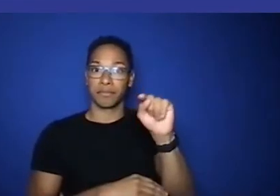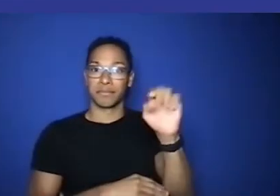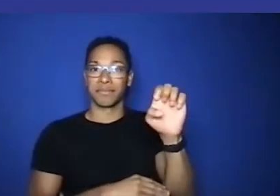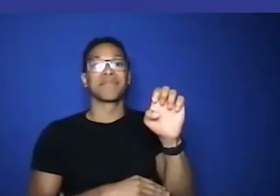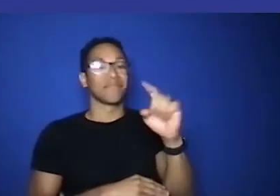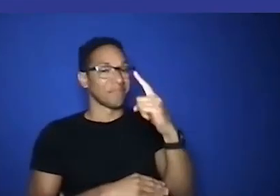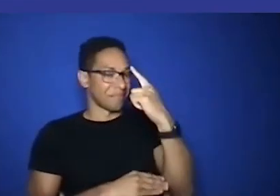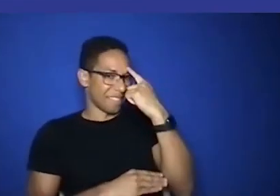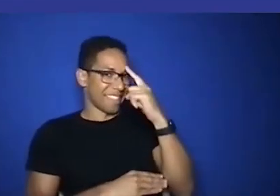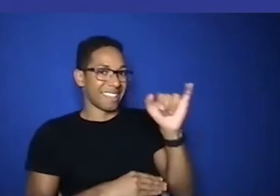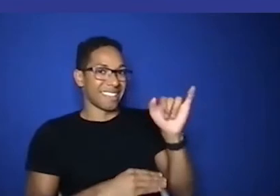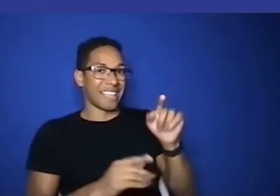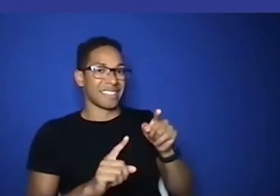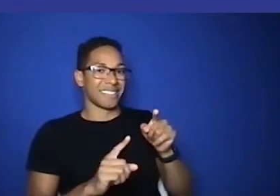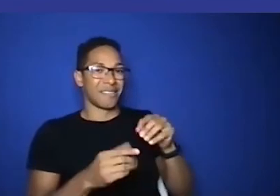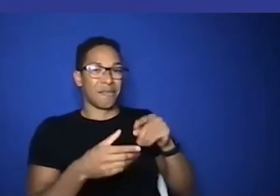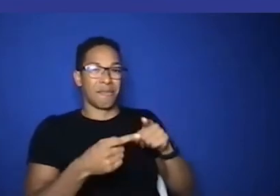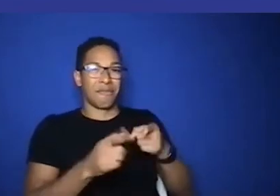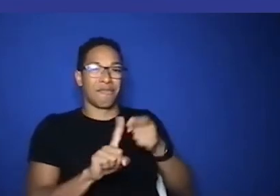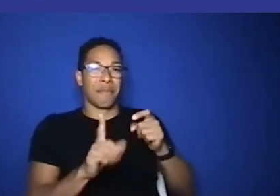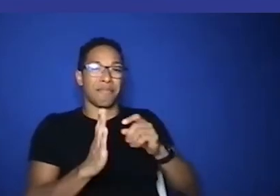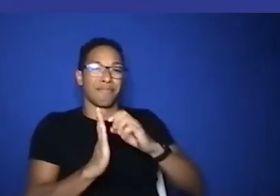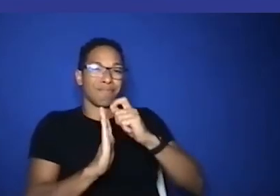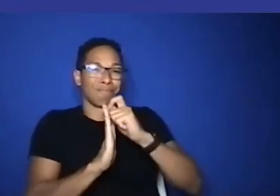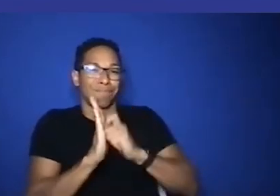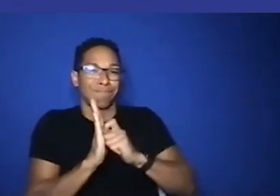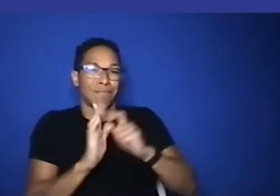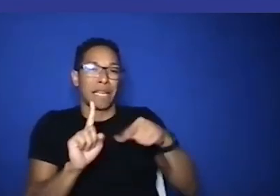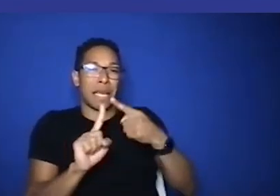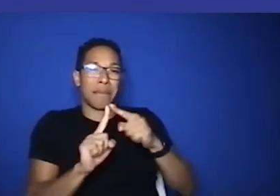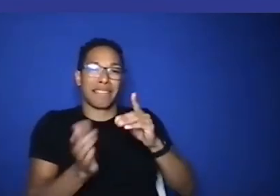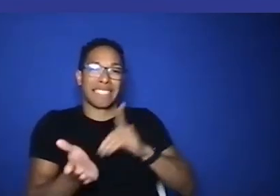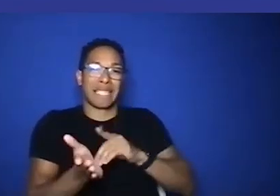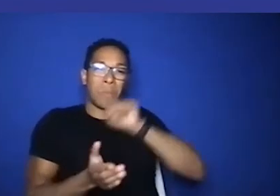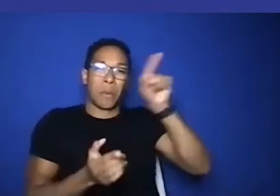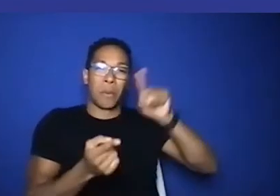about the service berries, where she's talking about Brazil. Yeah.